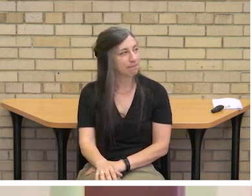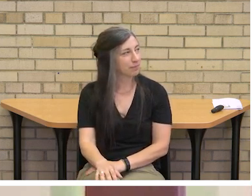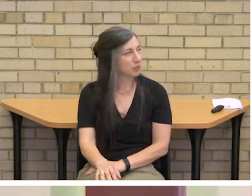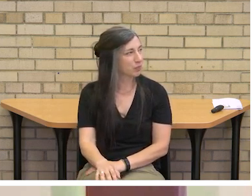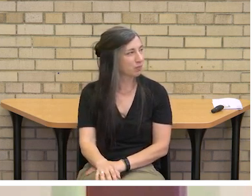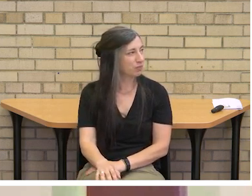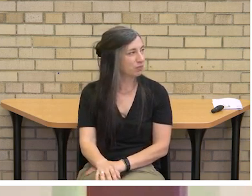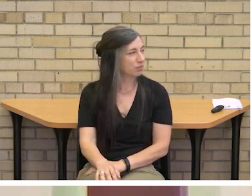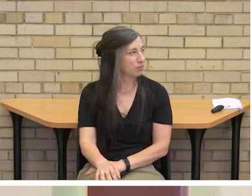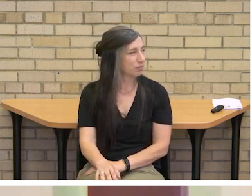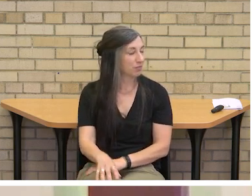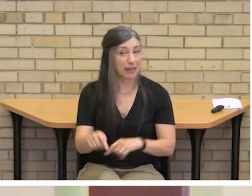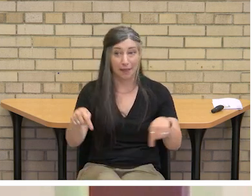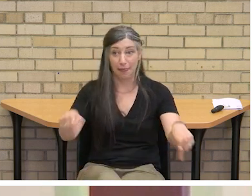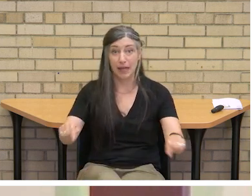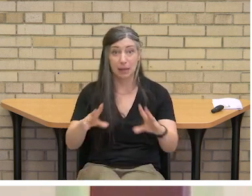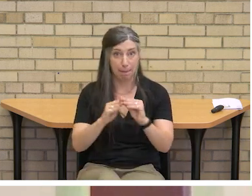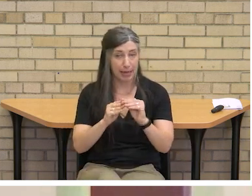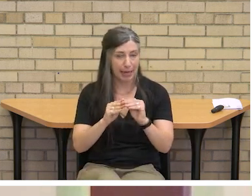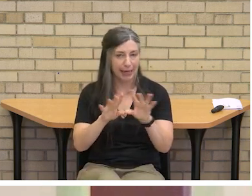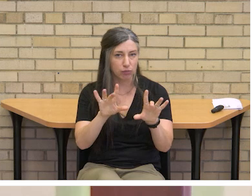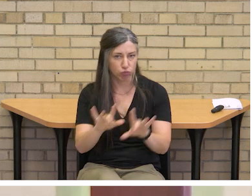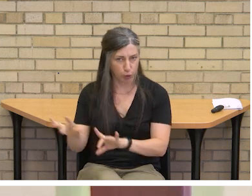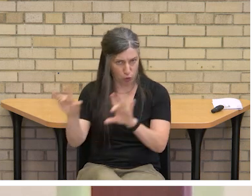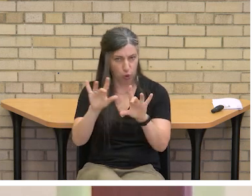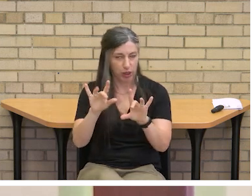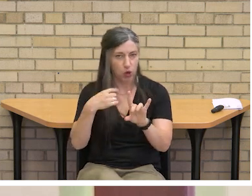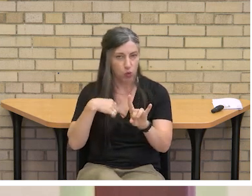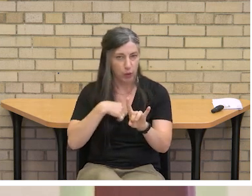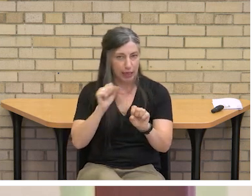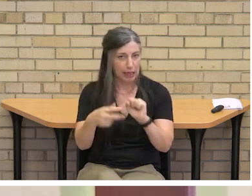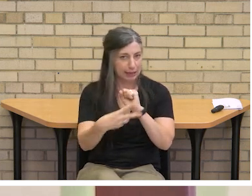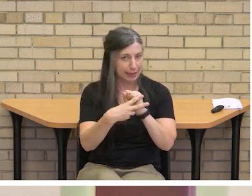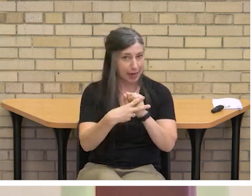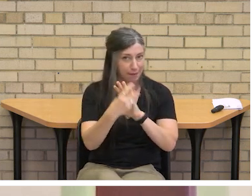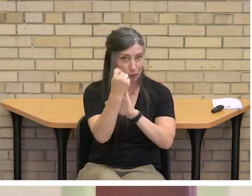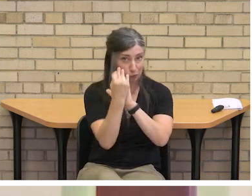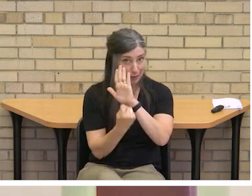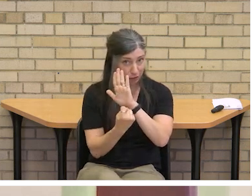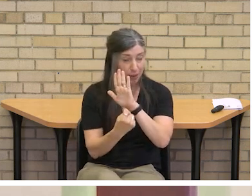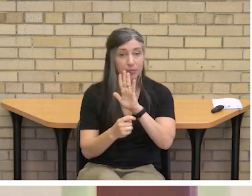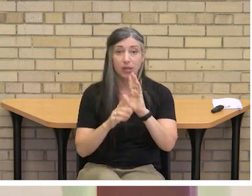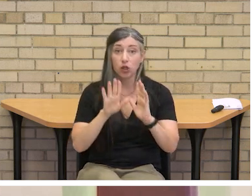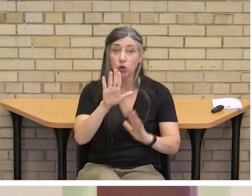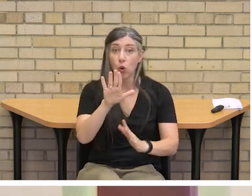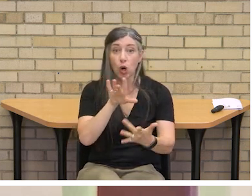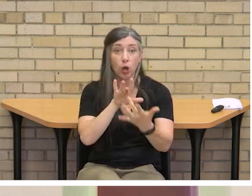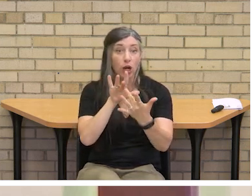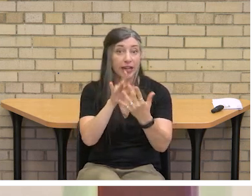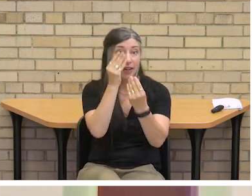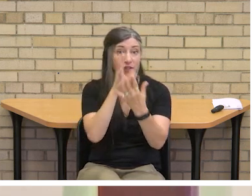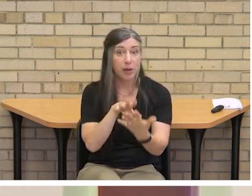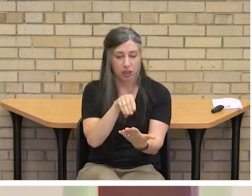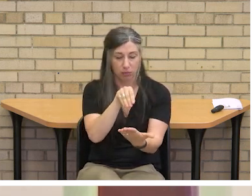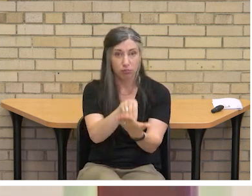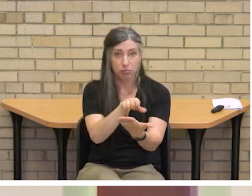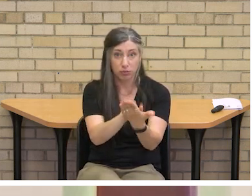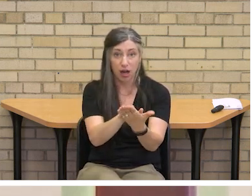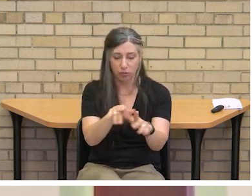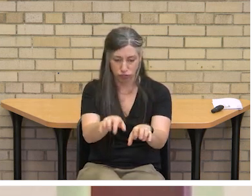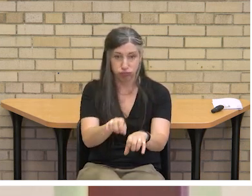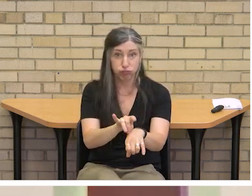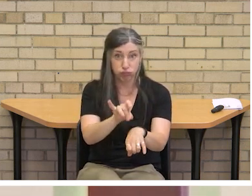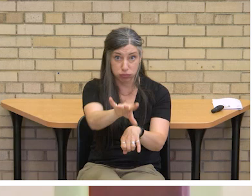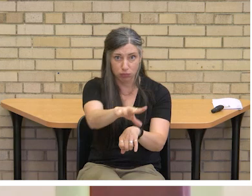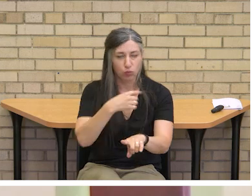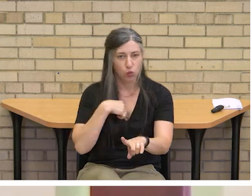This meeting's being recorded, and we can get the transcript. If you want to put your contact information in the chat, we can